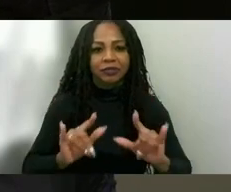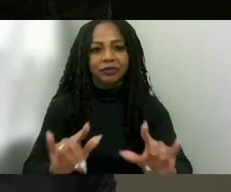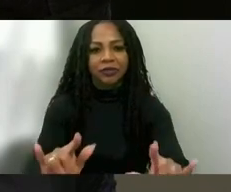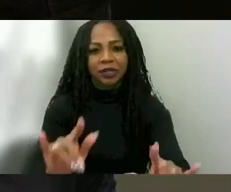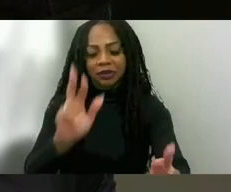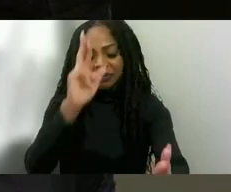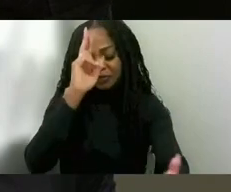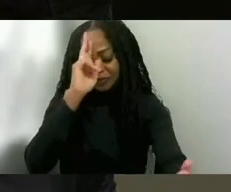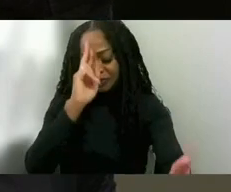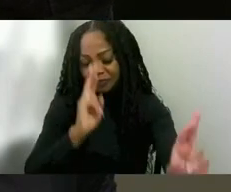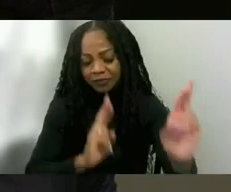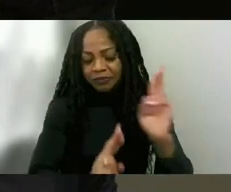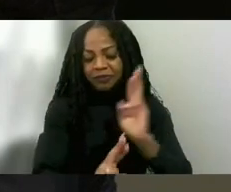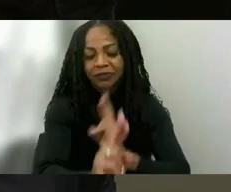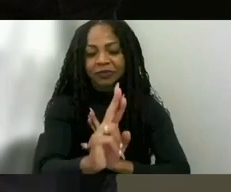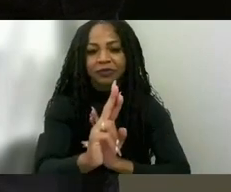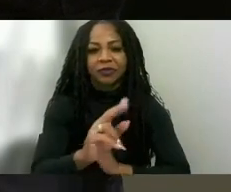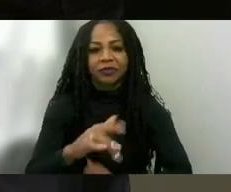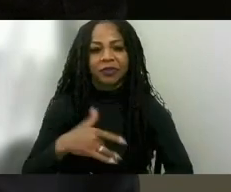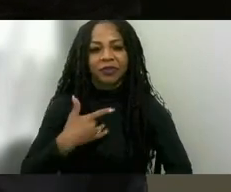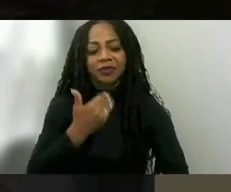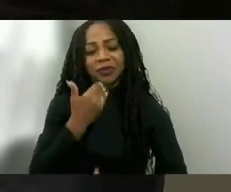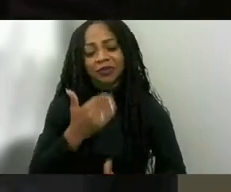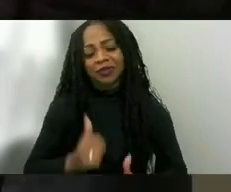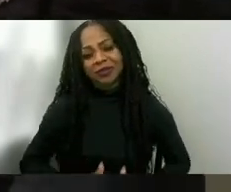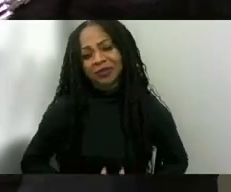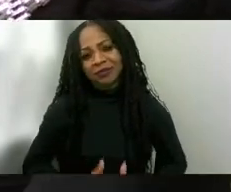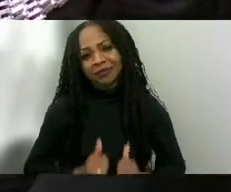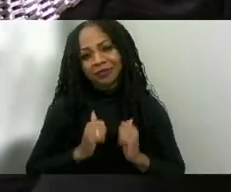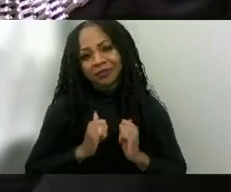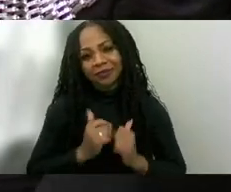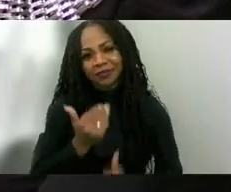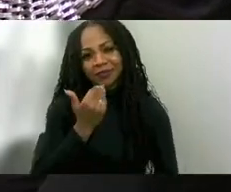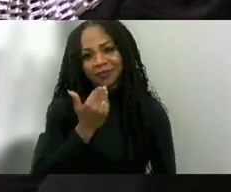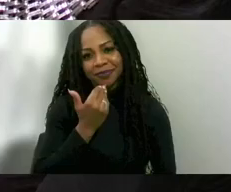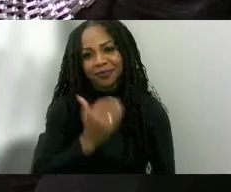feels good to be alive. Thank you.